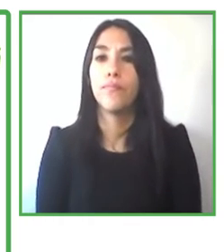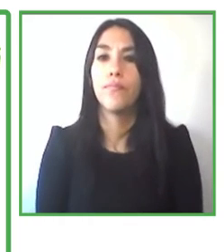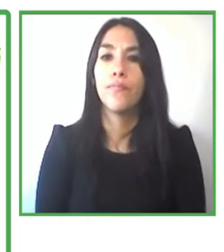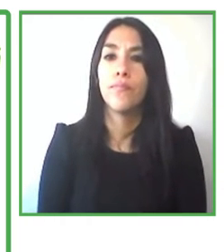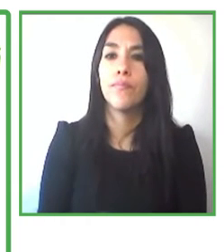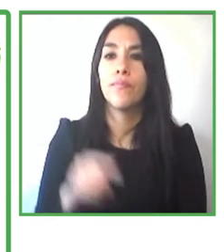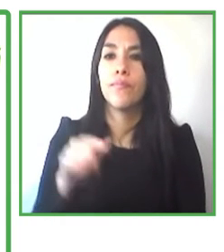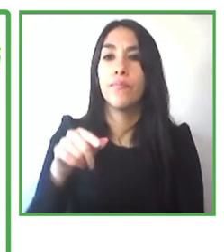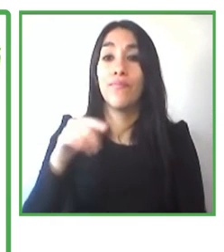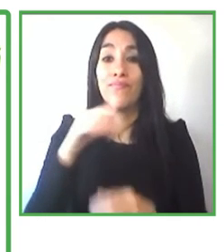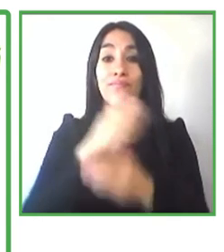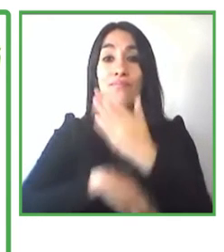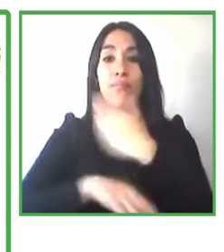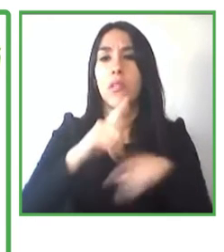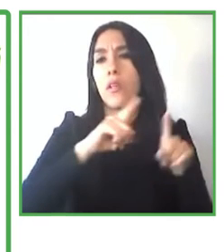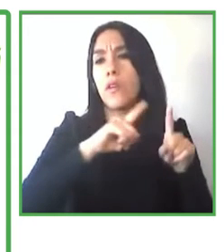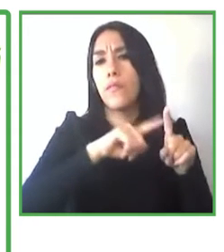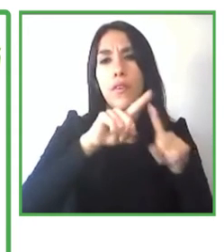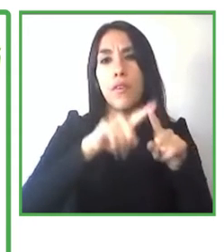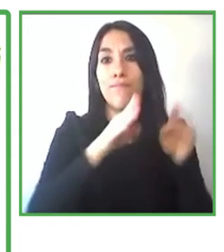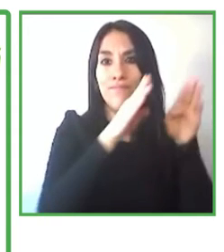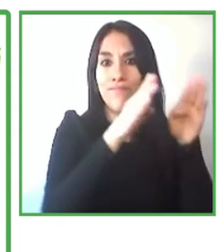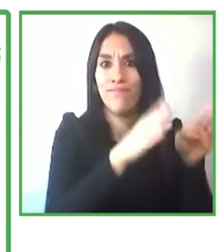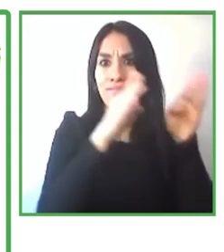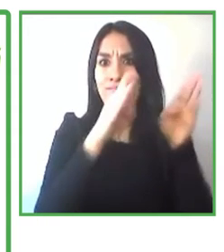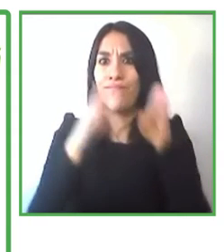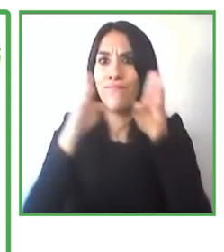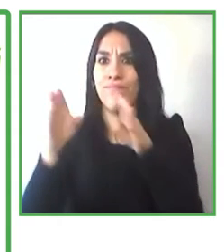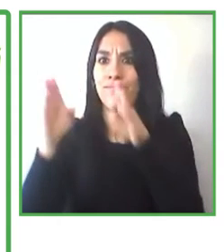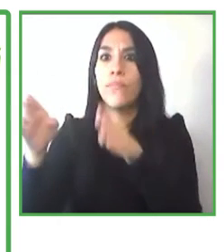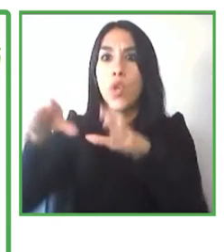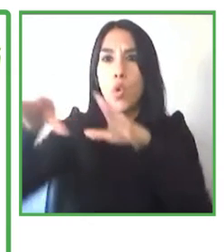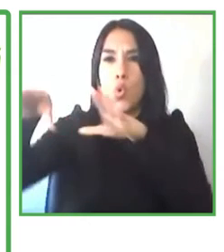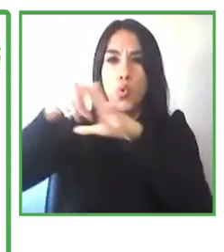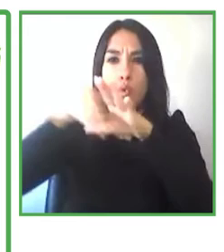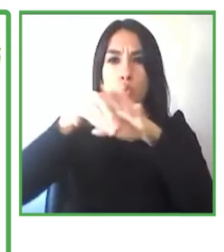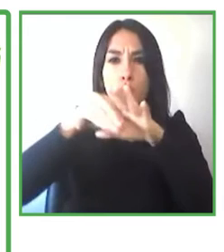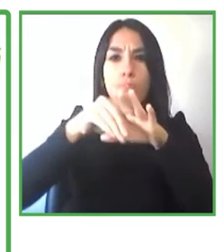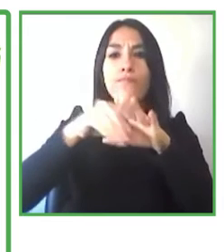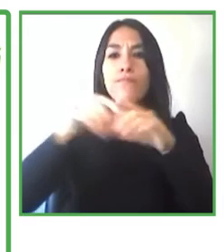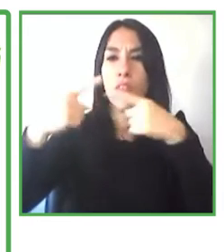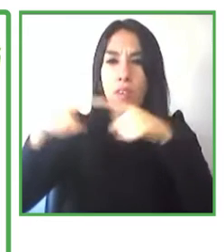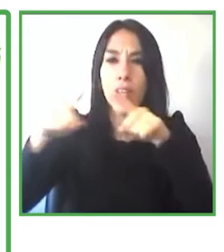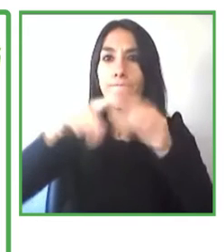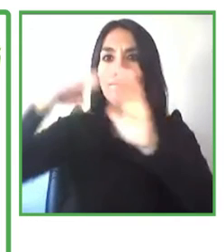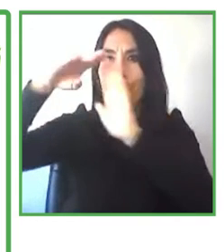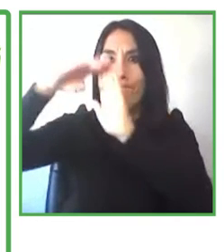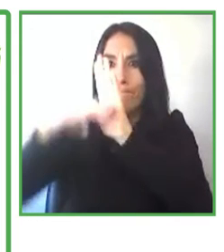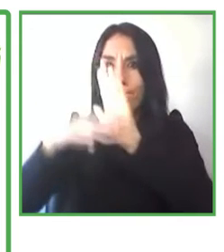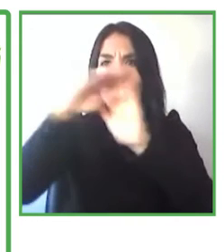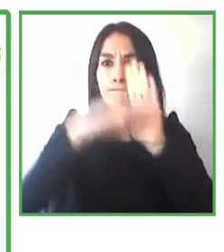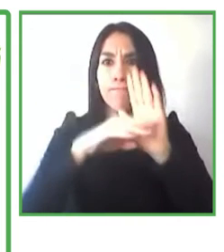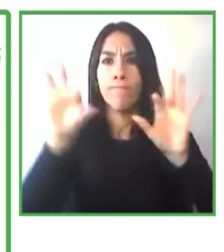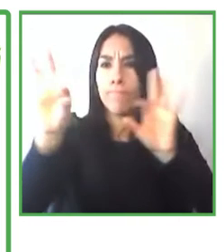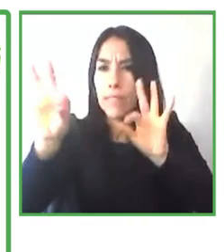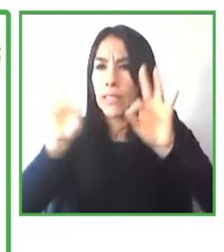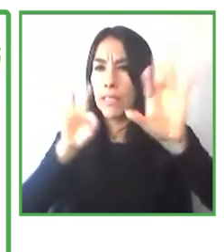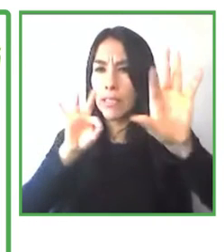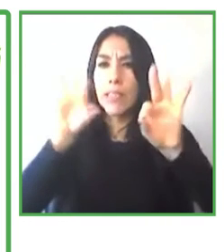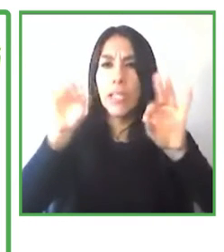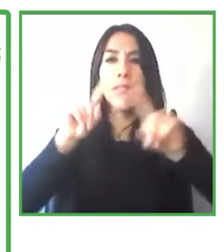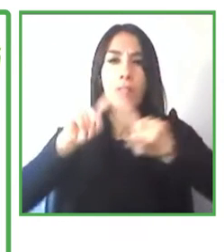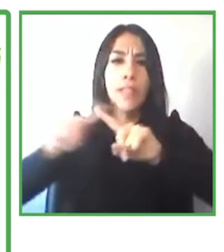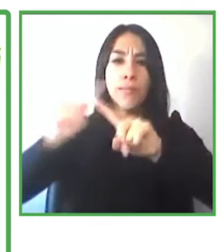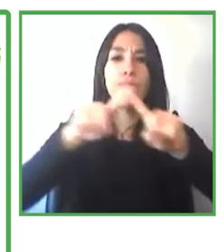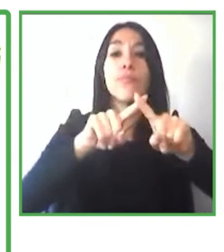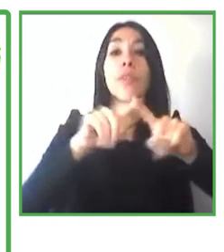different stages of disability inclusion in companies through also our webinars. We recently introduced here the last point on